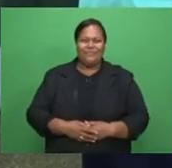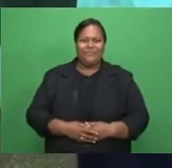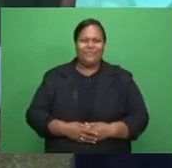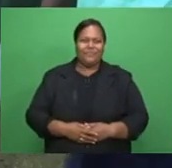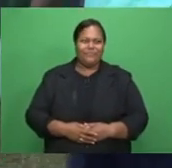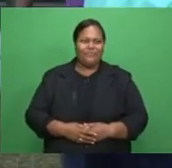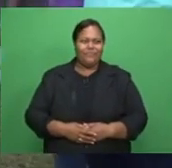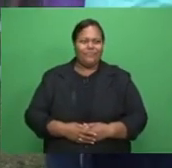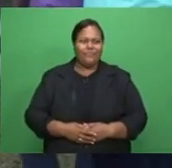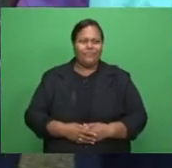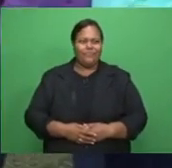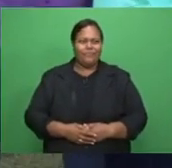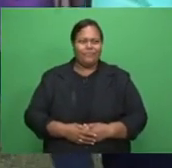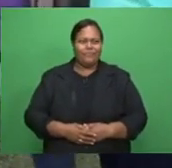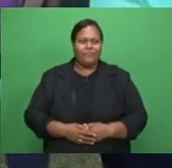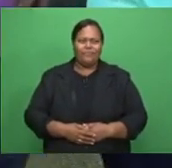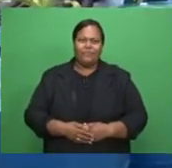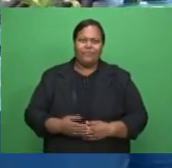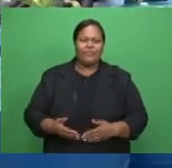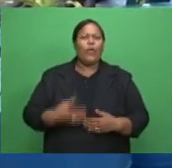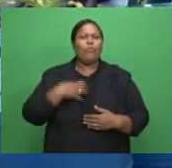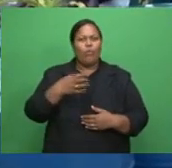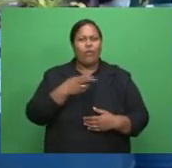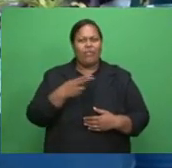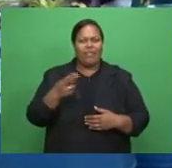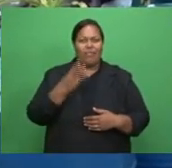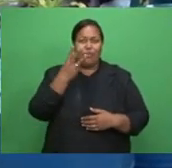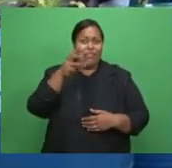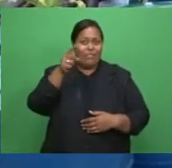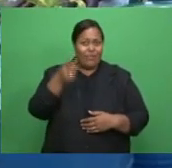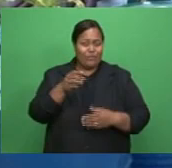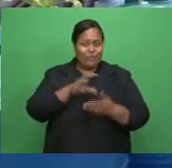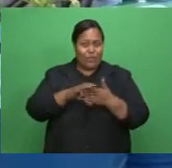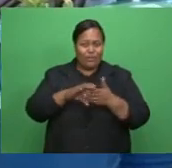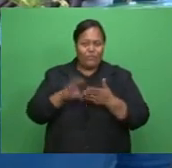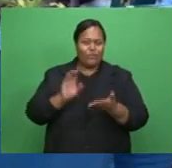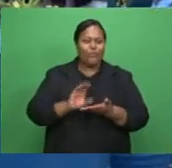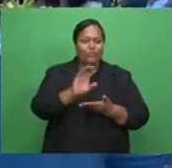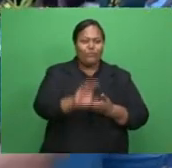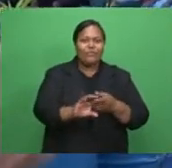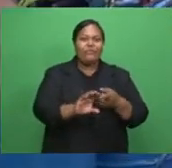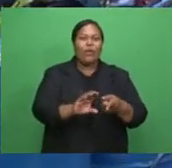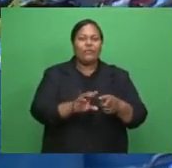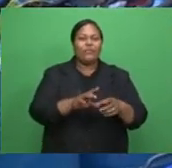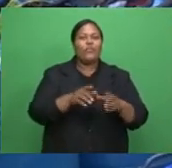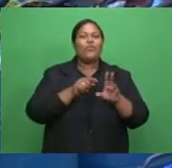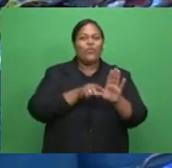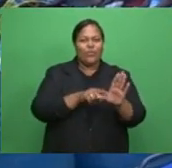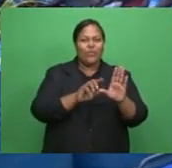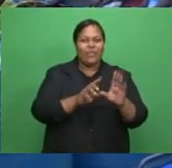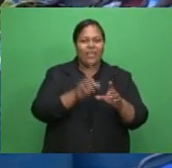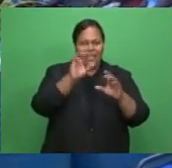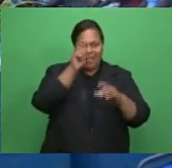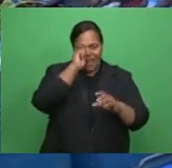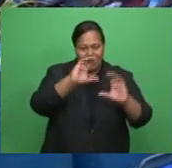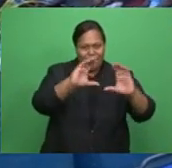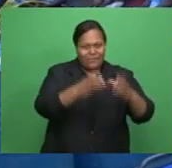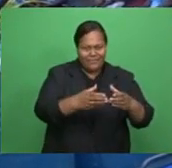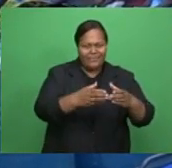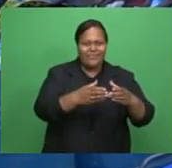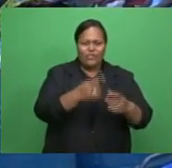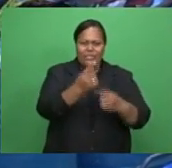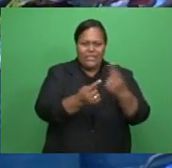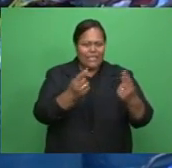gave more than $3,000 to the Lovu Youth Club to buy tools and supplies for each member to plant